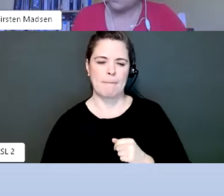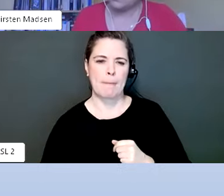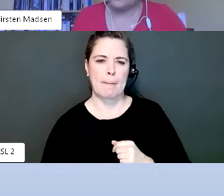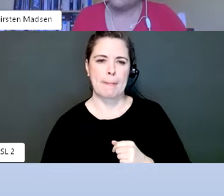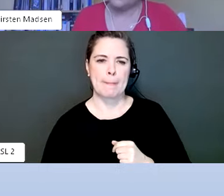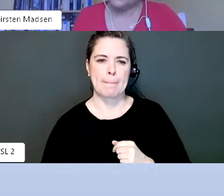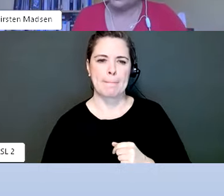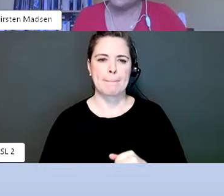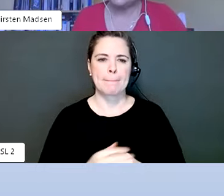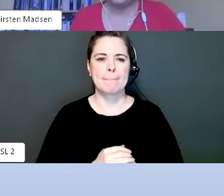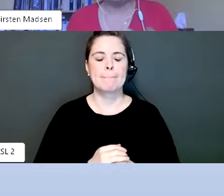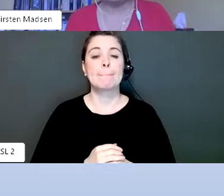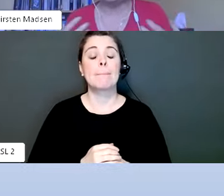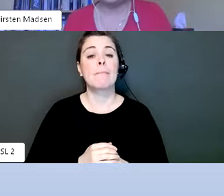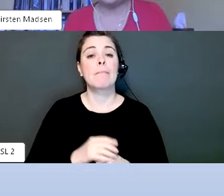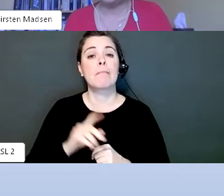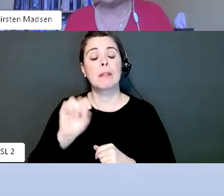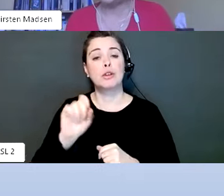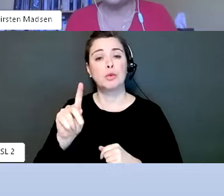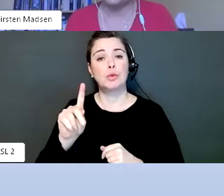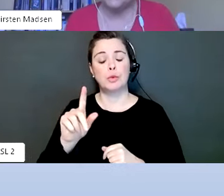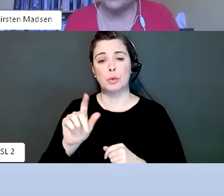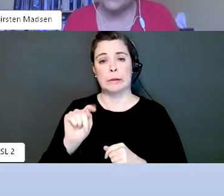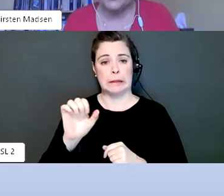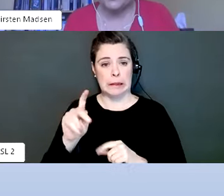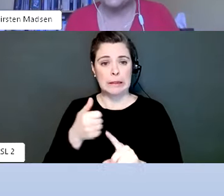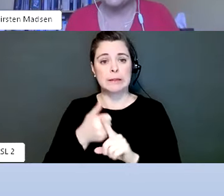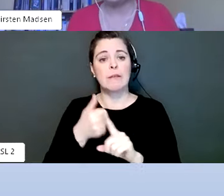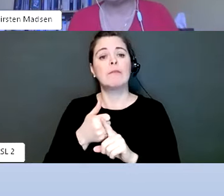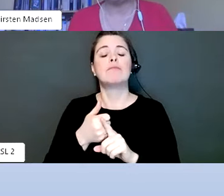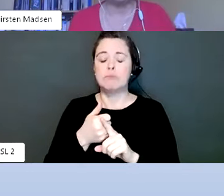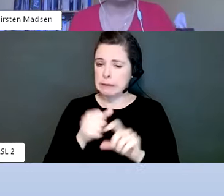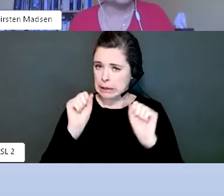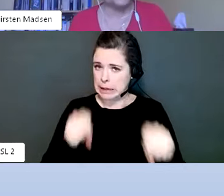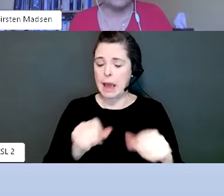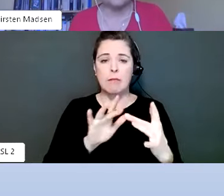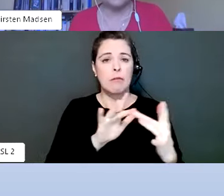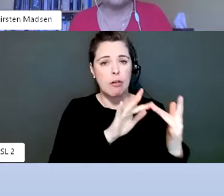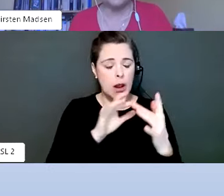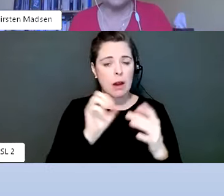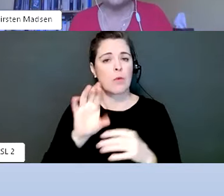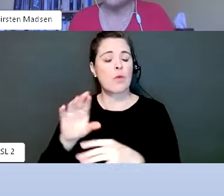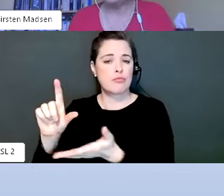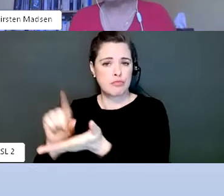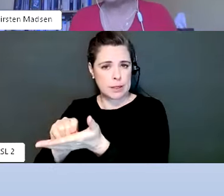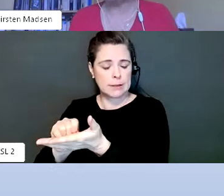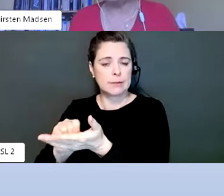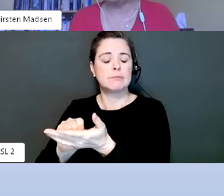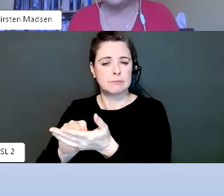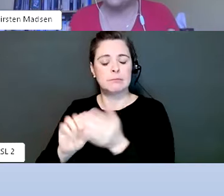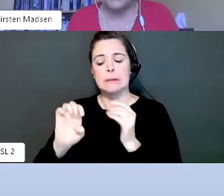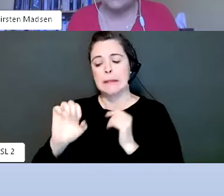an online version that is available through Elder Abuse Prevention Ontario and through the Sheridan website. There's